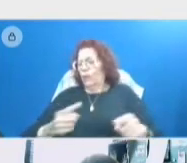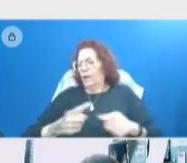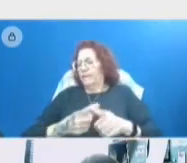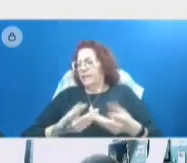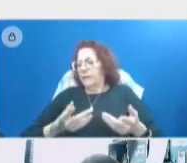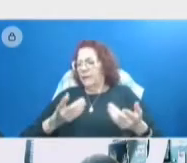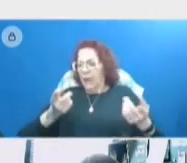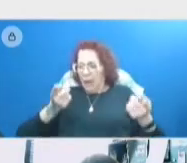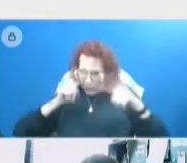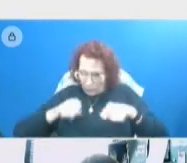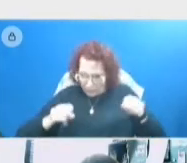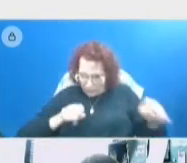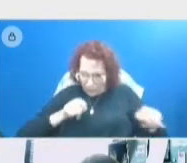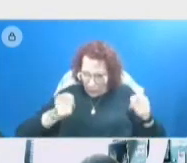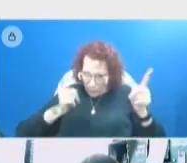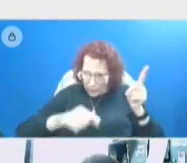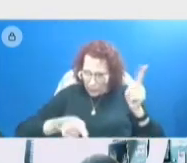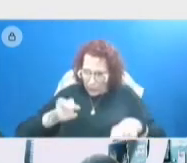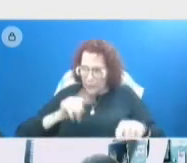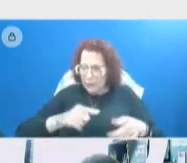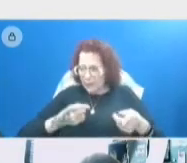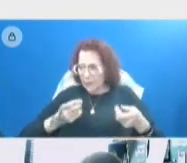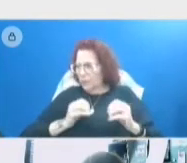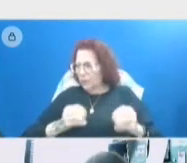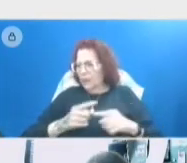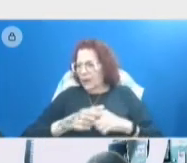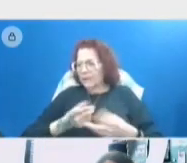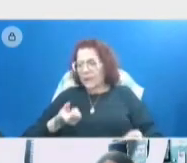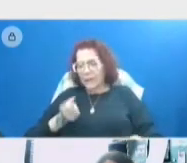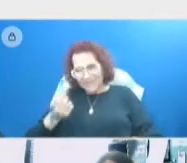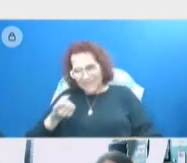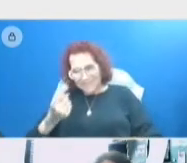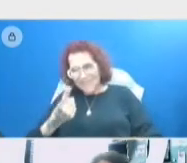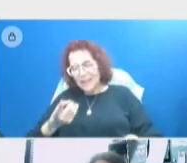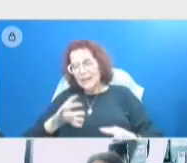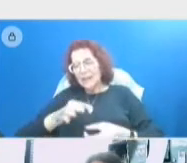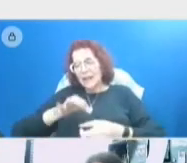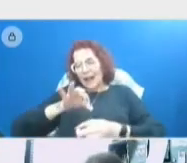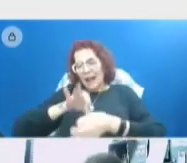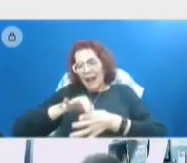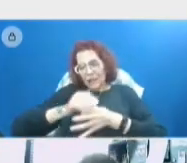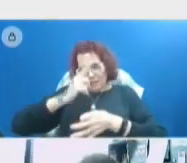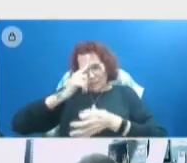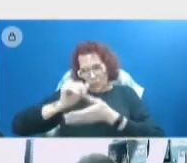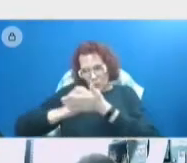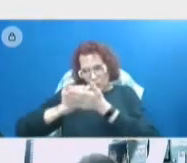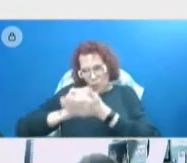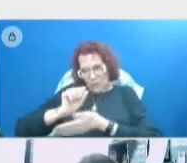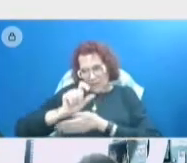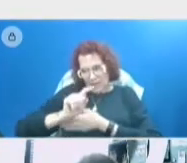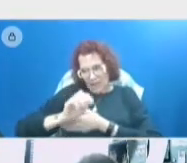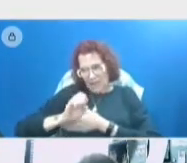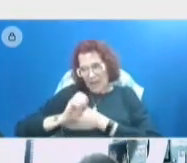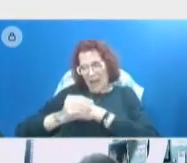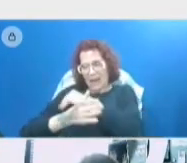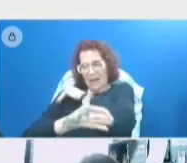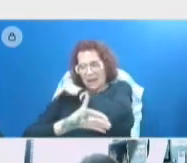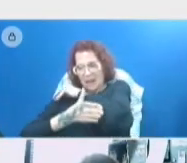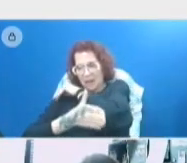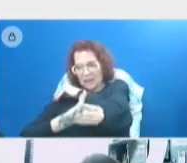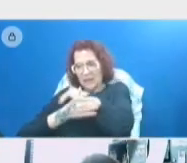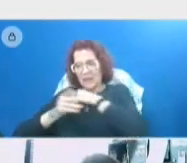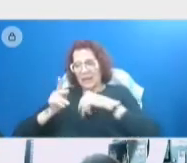after what went on in these elections, not only in New York State, but throughout this country, I think the people would agree with you.